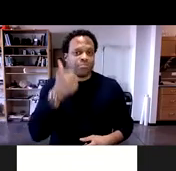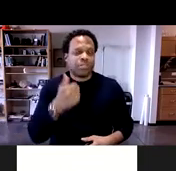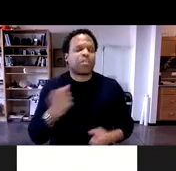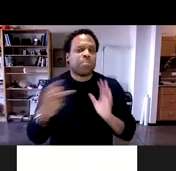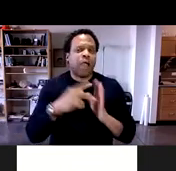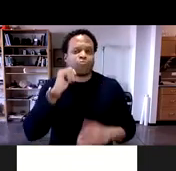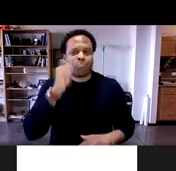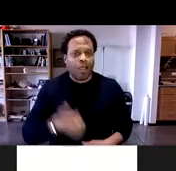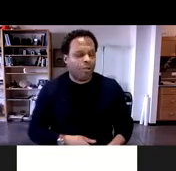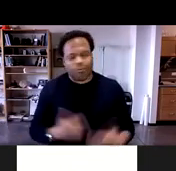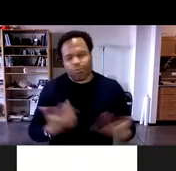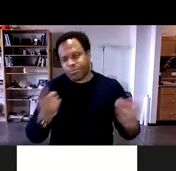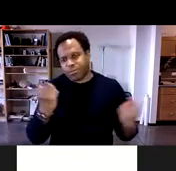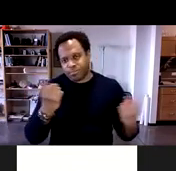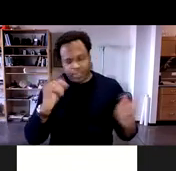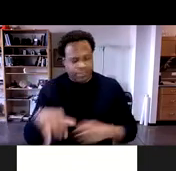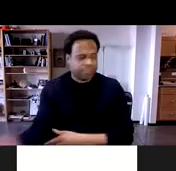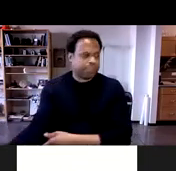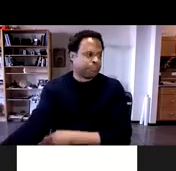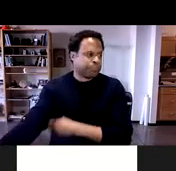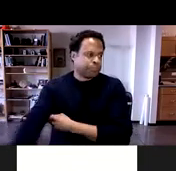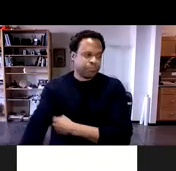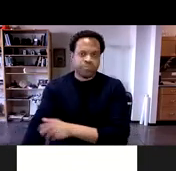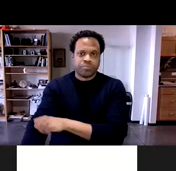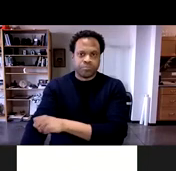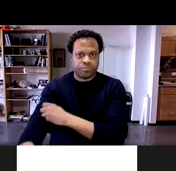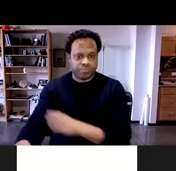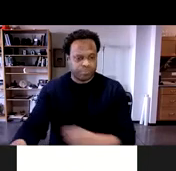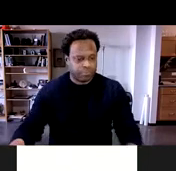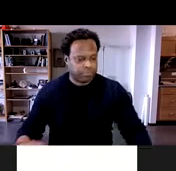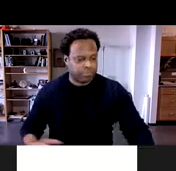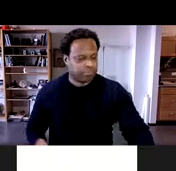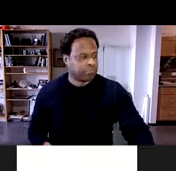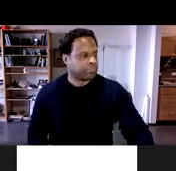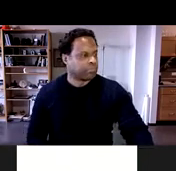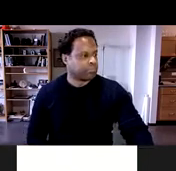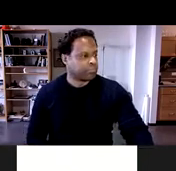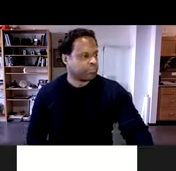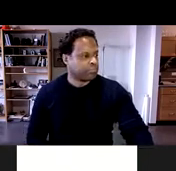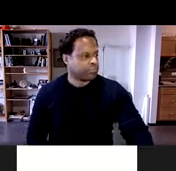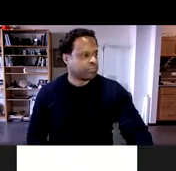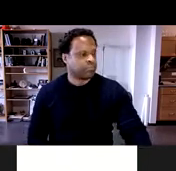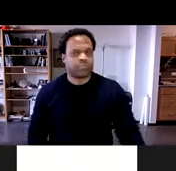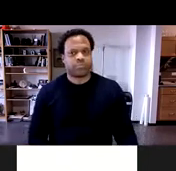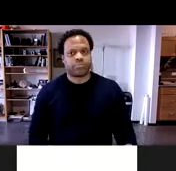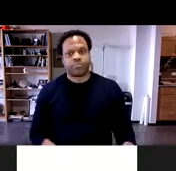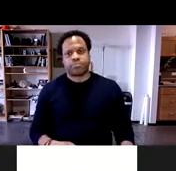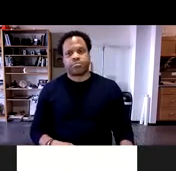back next, say like tomorrow. That might just be something that is easy to keep in the back of your mind.